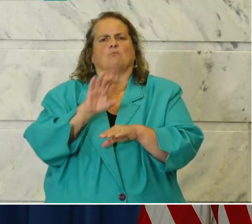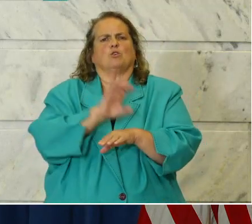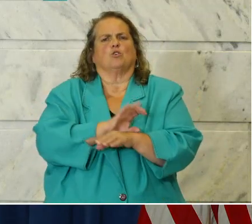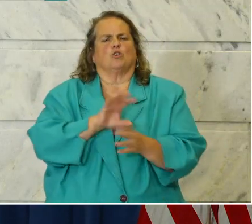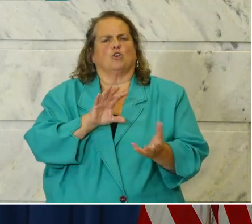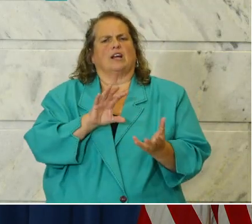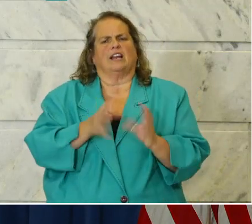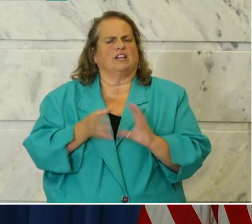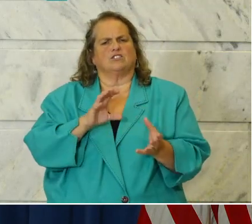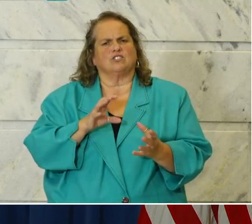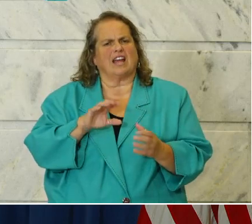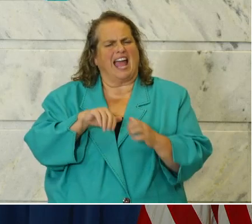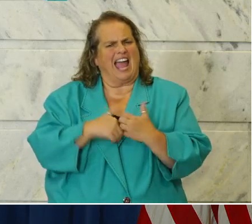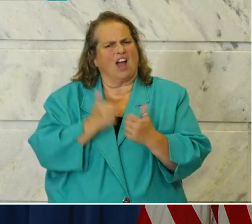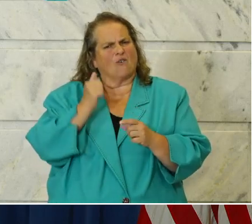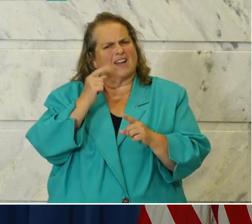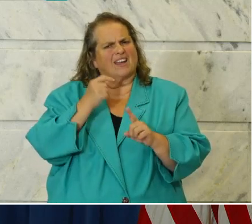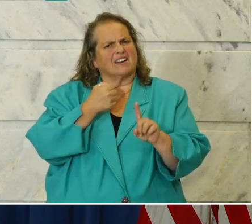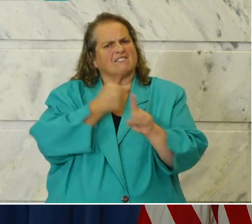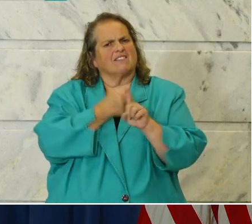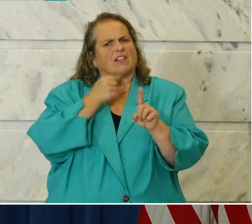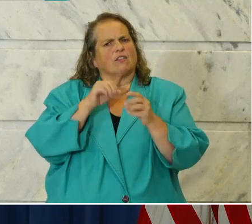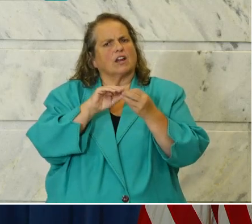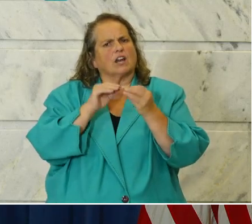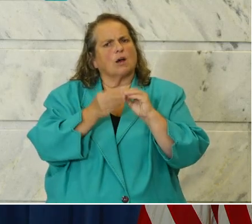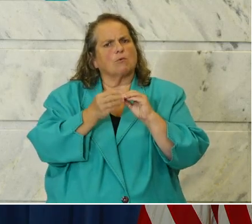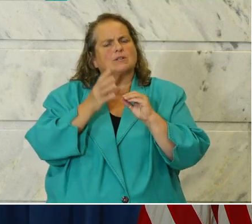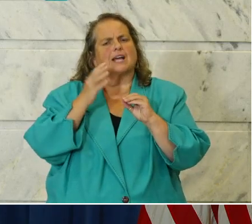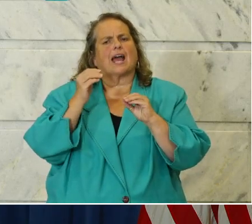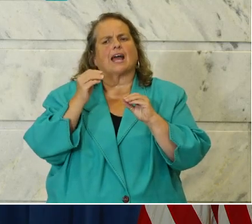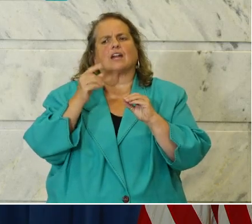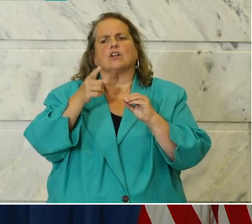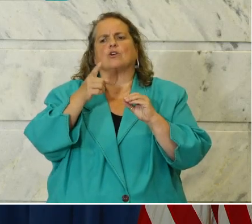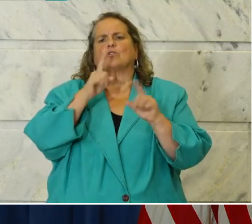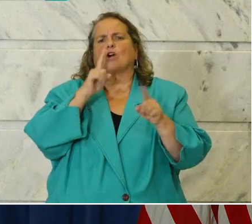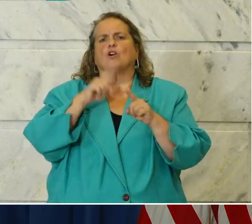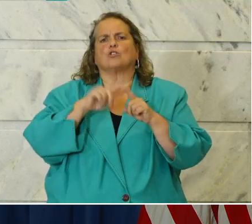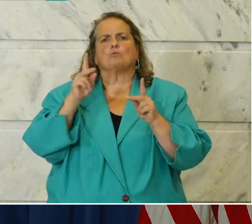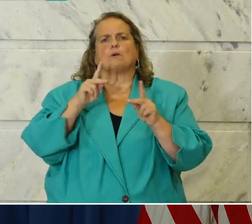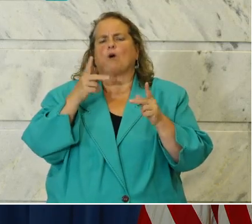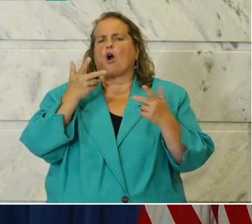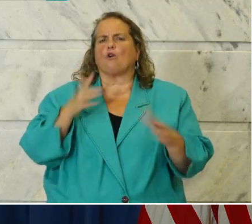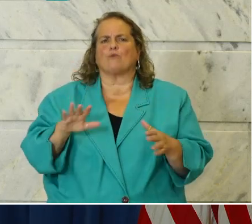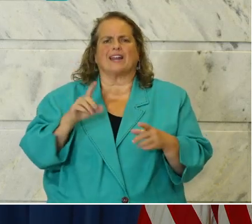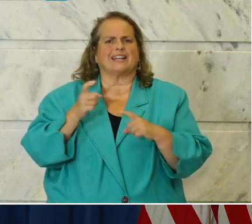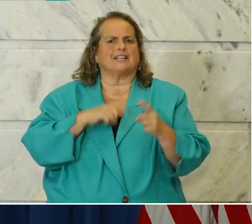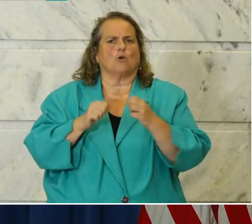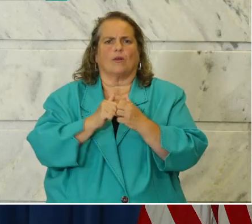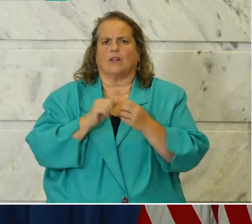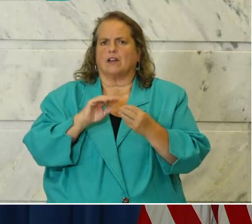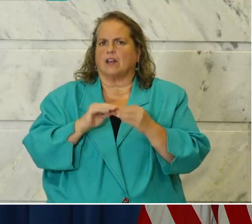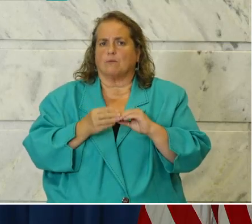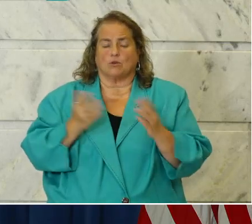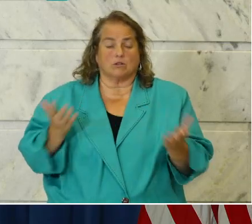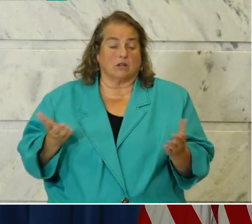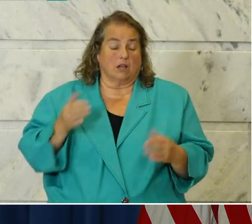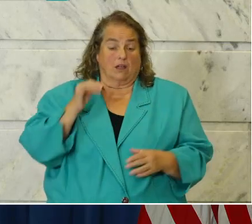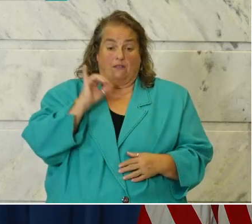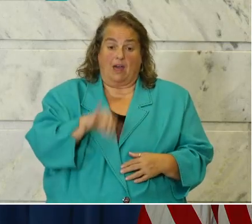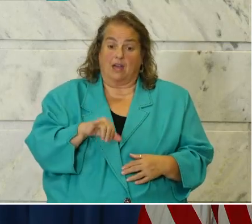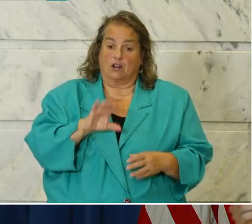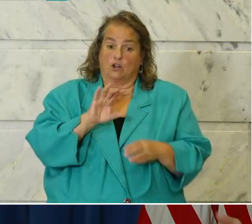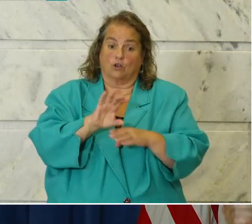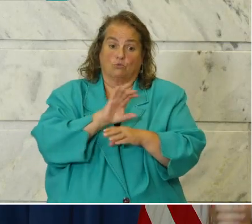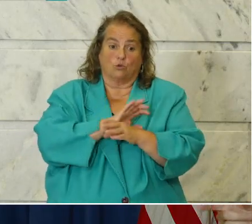affecting the numbers, and talk to people who have doubts about numbers anyway. Well, the questions on the computer glitch and the